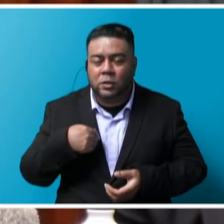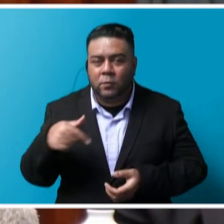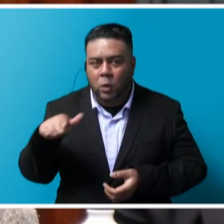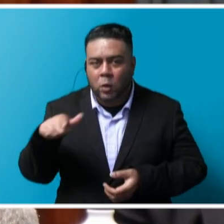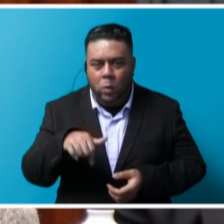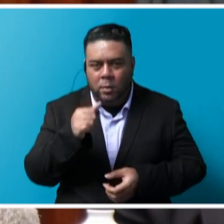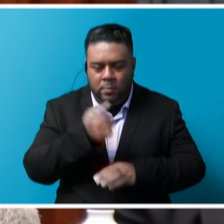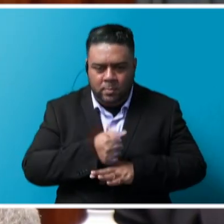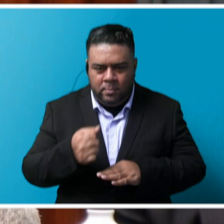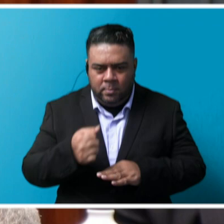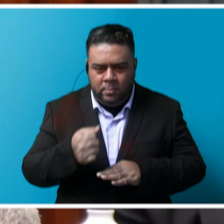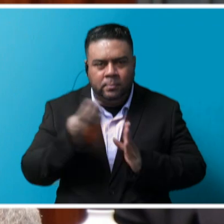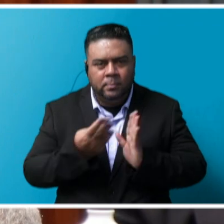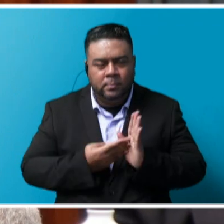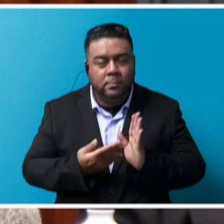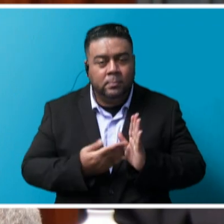is about